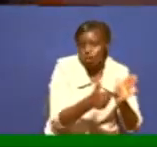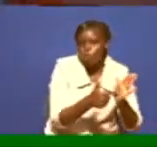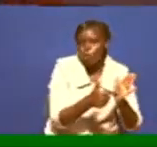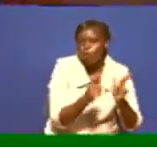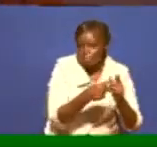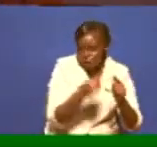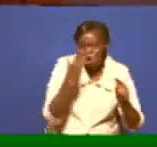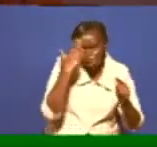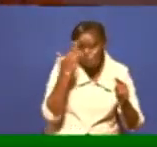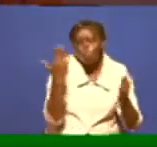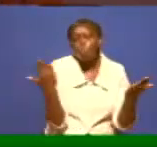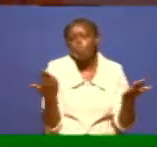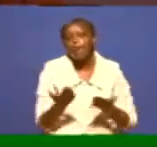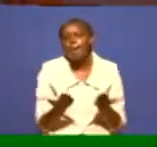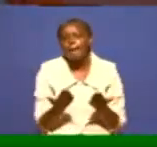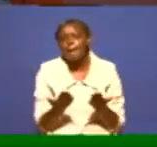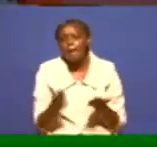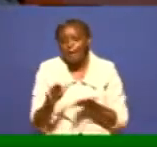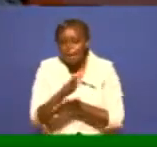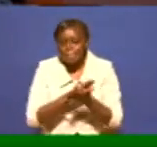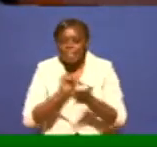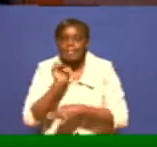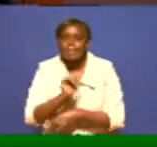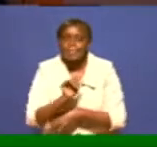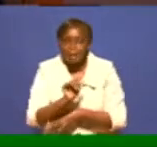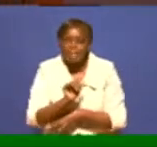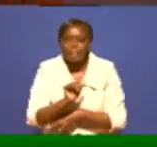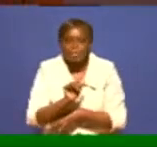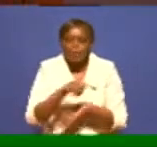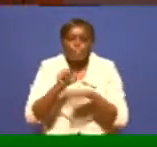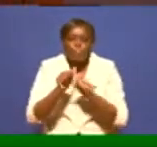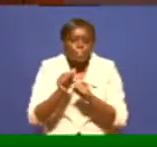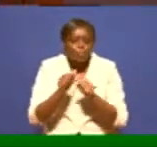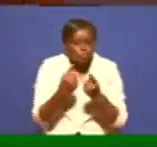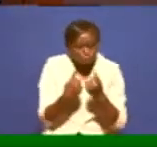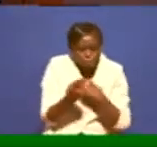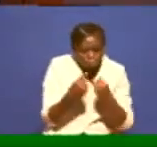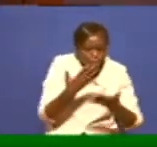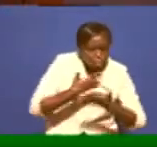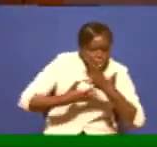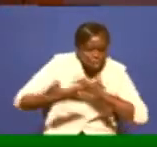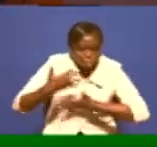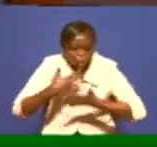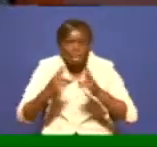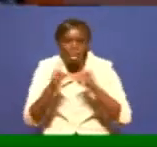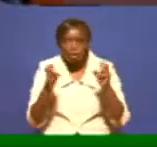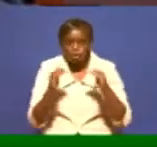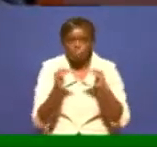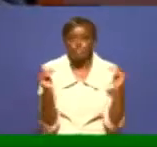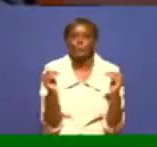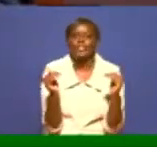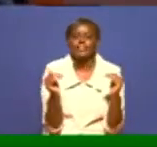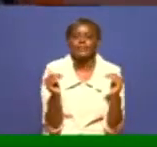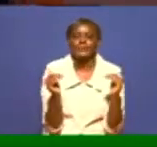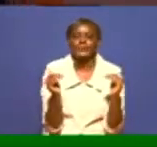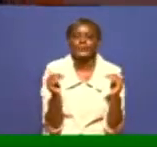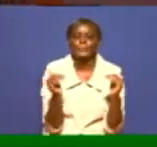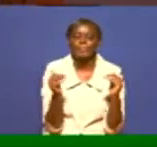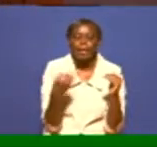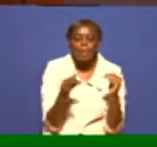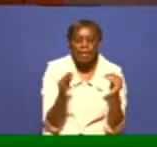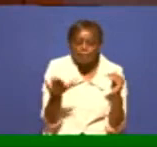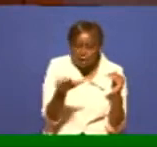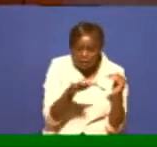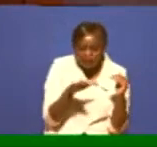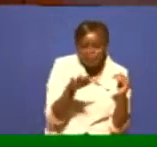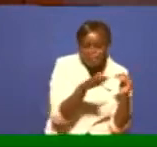Kenya. On those basis, Honorable Speaker, we can discuss effectively issues of equity, whether every area of Kenya